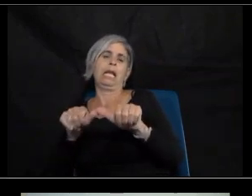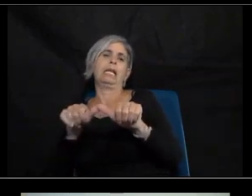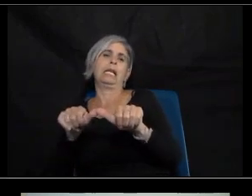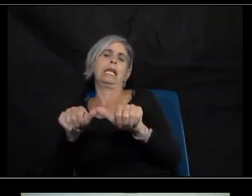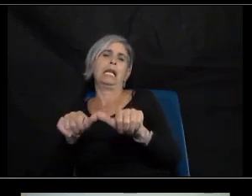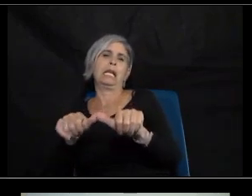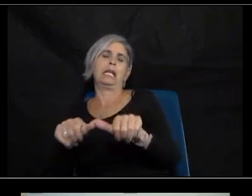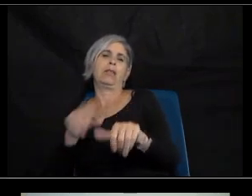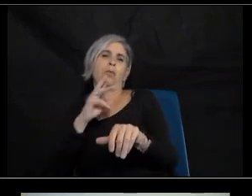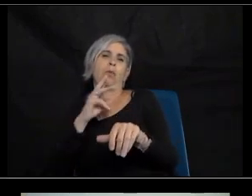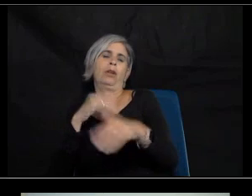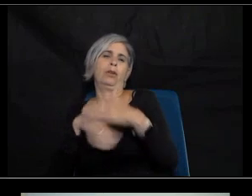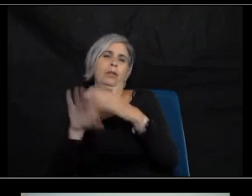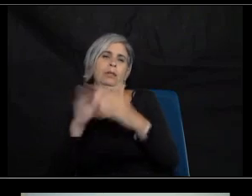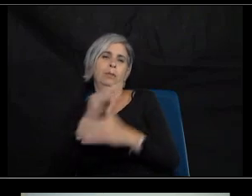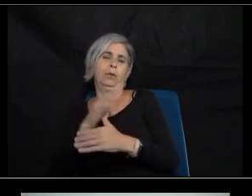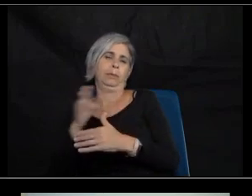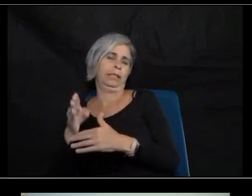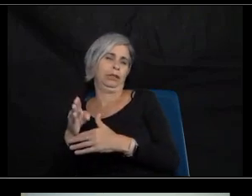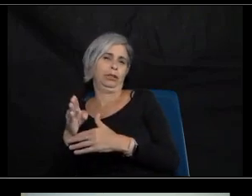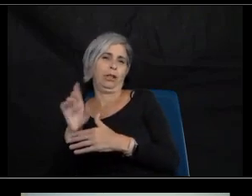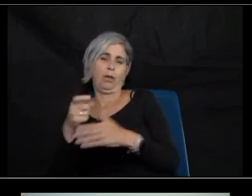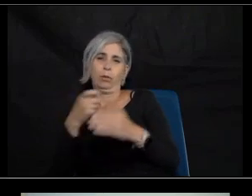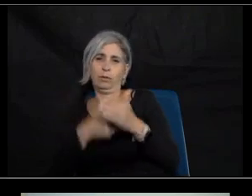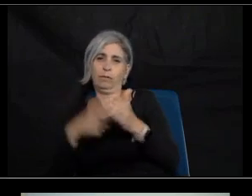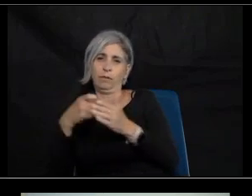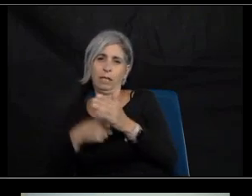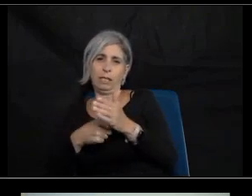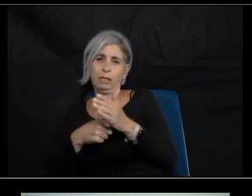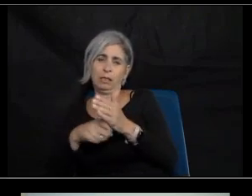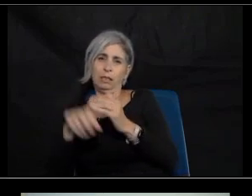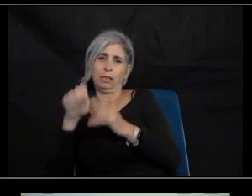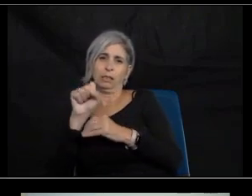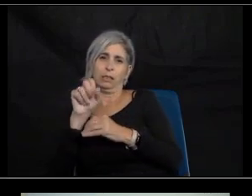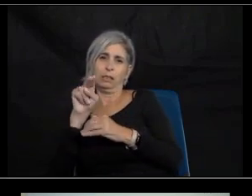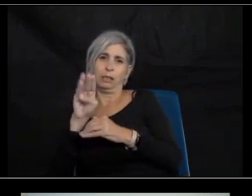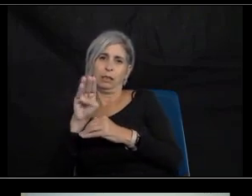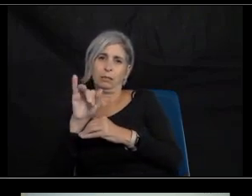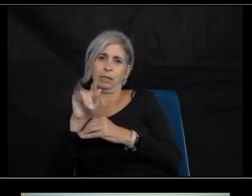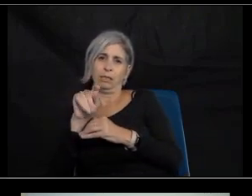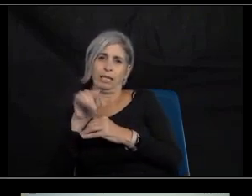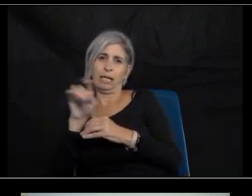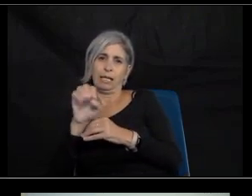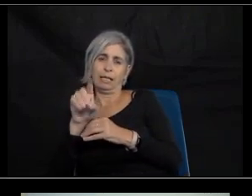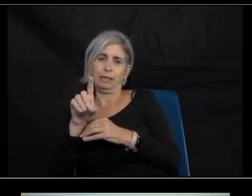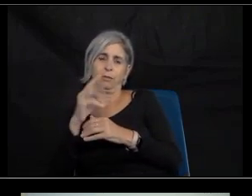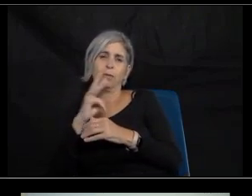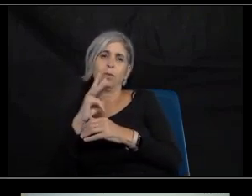city of Boynton Beach. So those fees are subsidized by the wastewater and the water distribution,